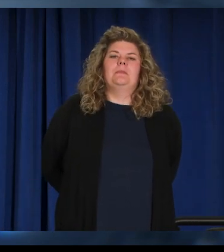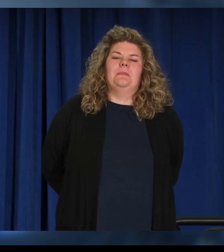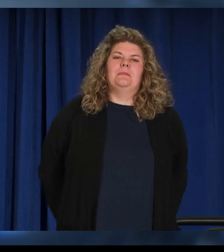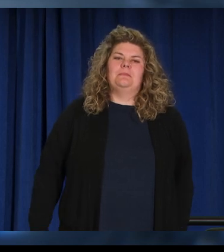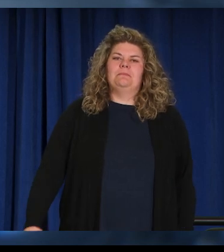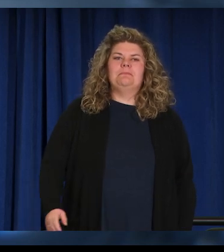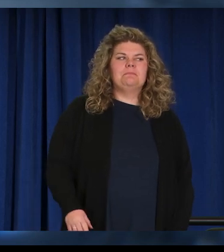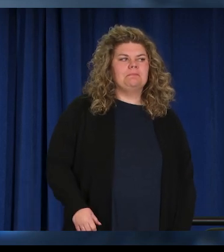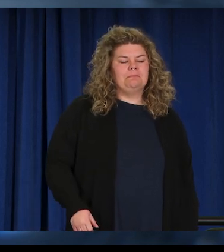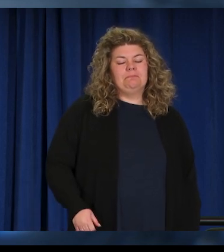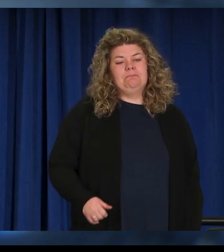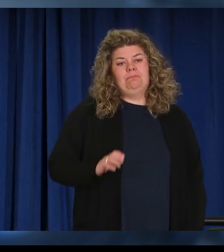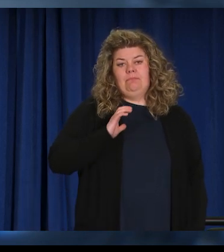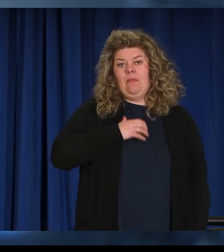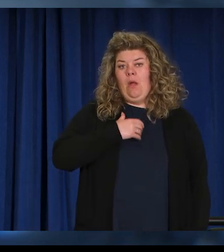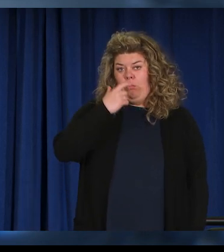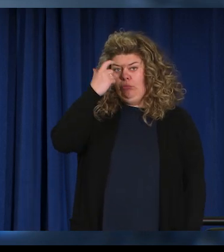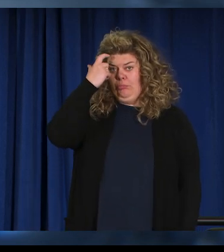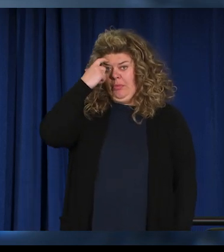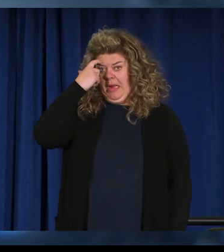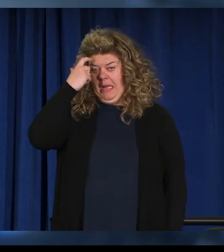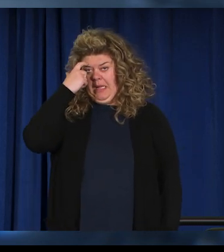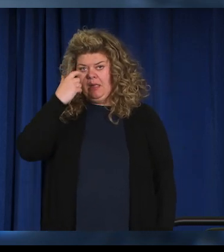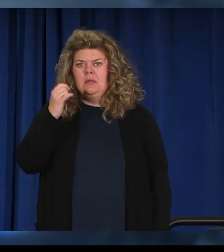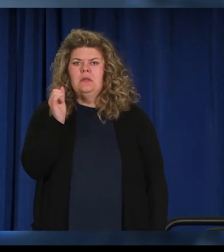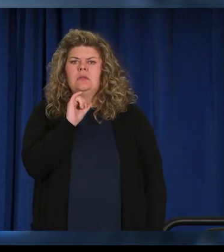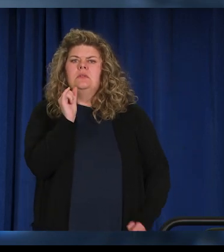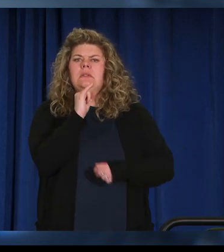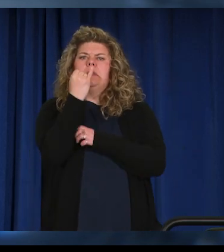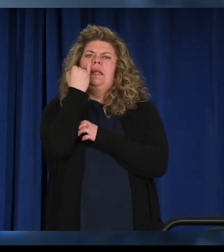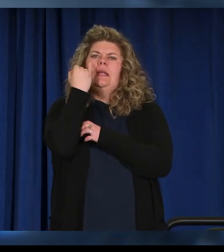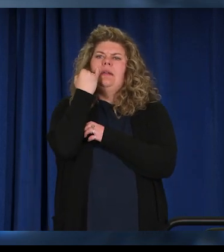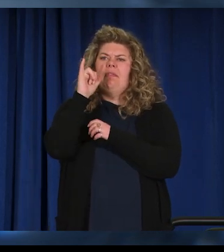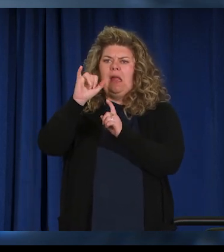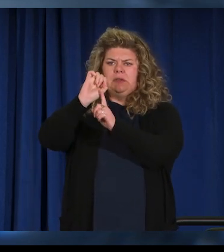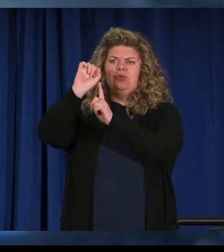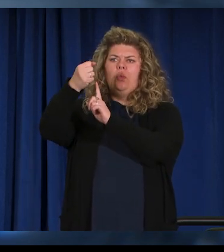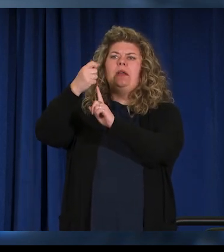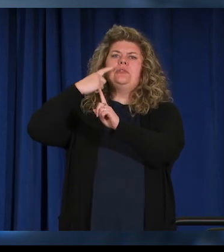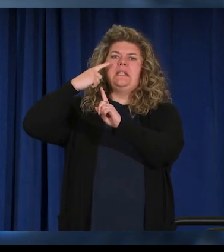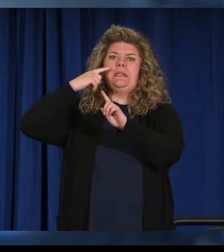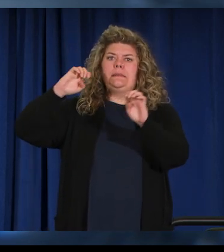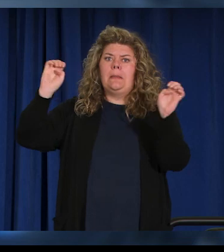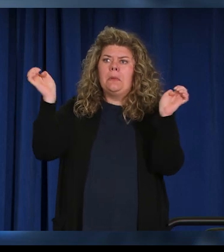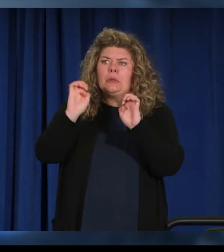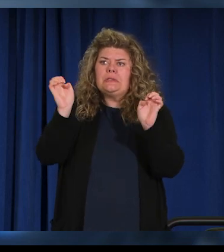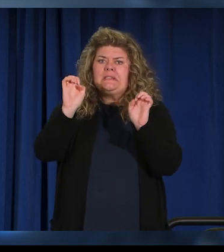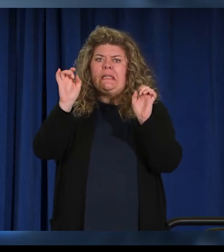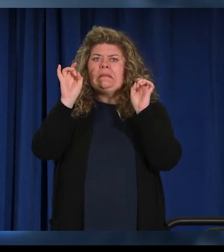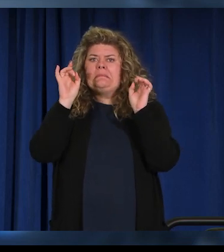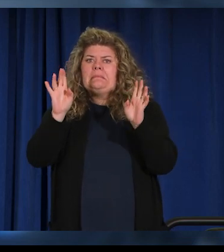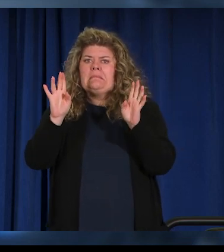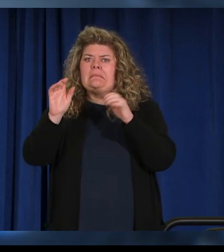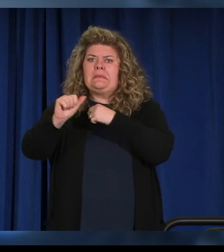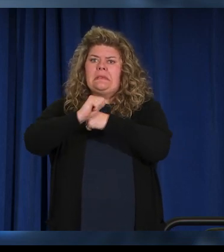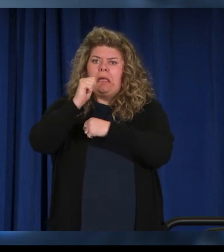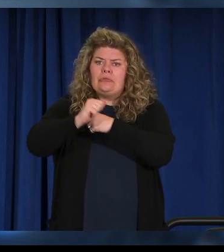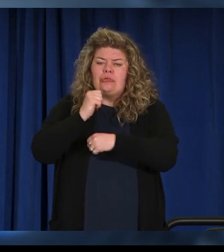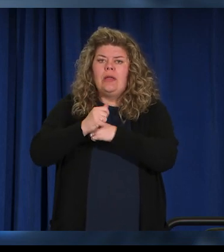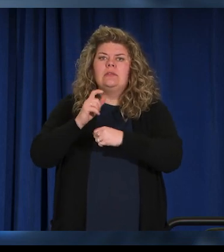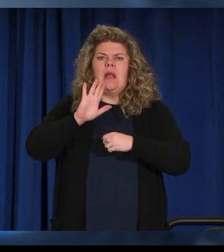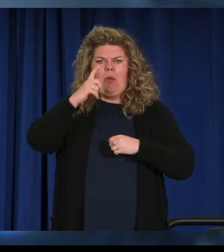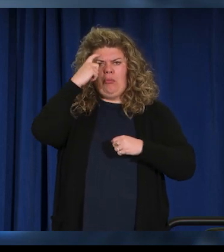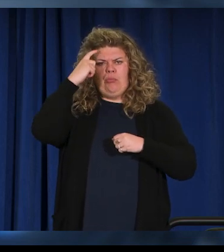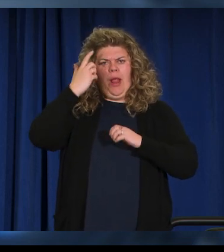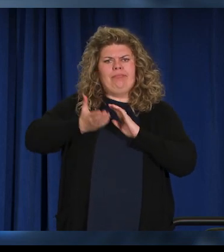Our brains also respond differently to high-stakes situations where there is a perceived risk. At work, this can include situations